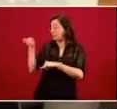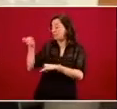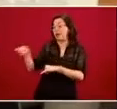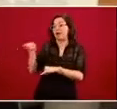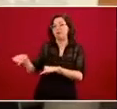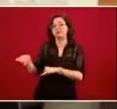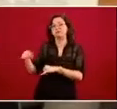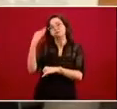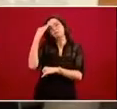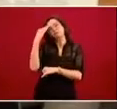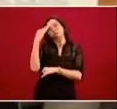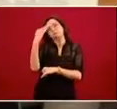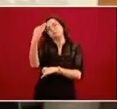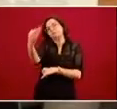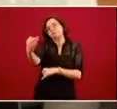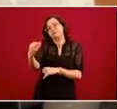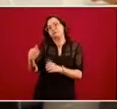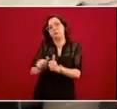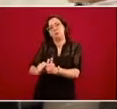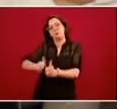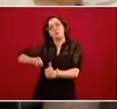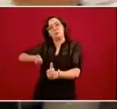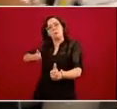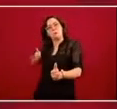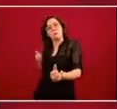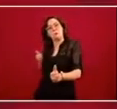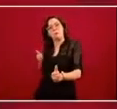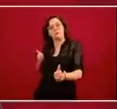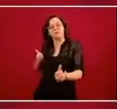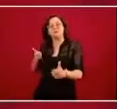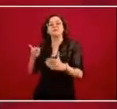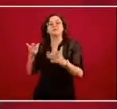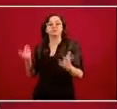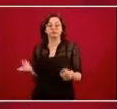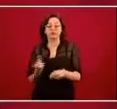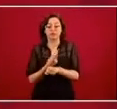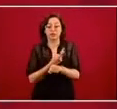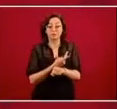was affected. To the extent